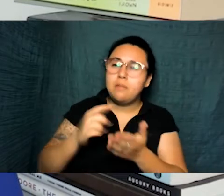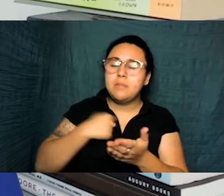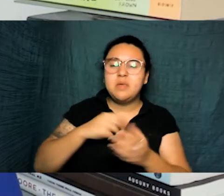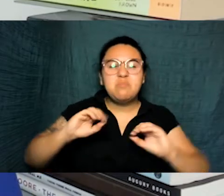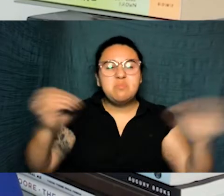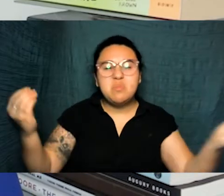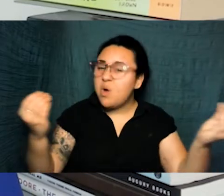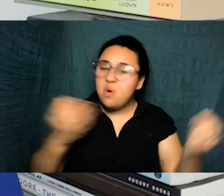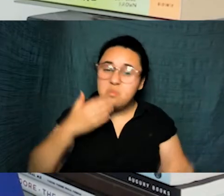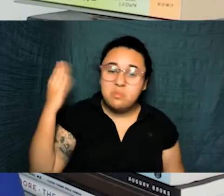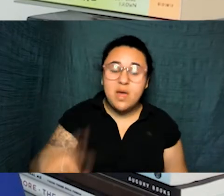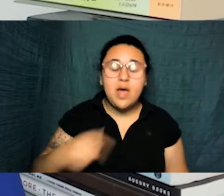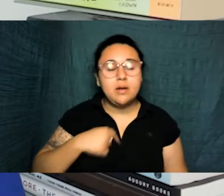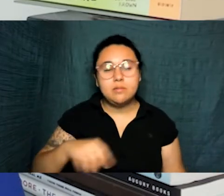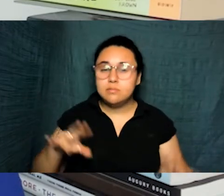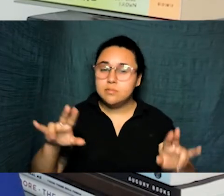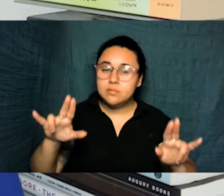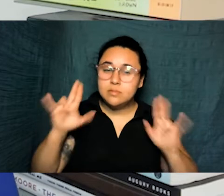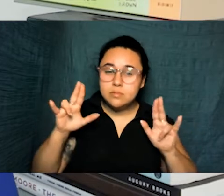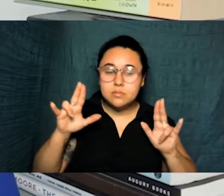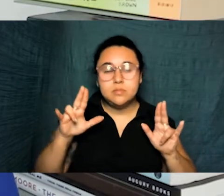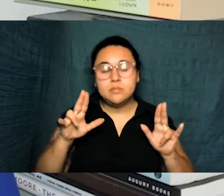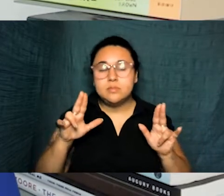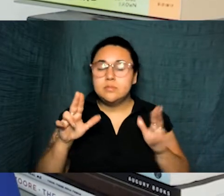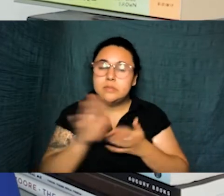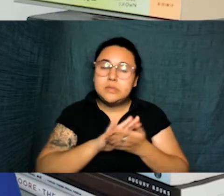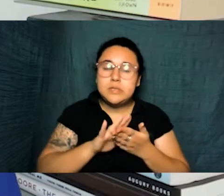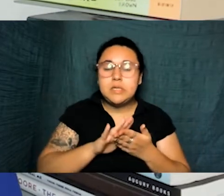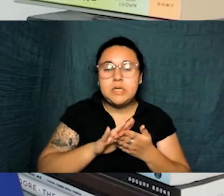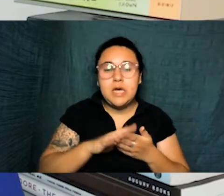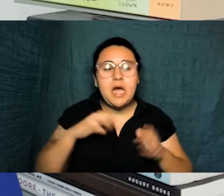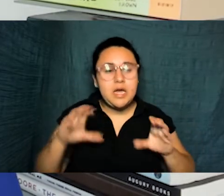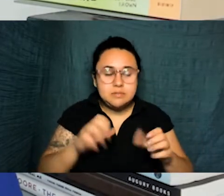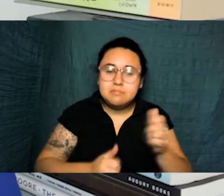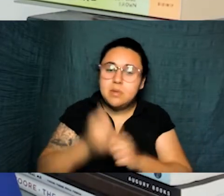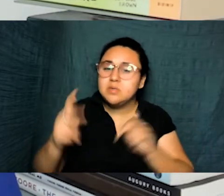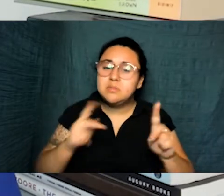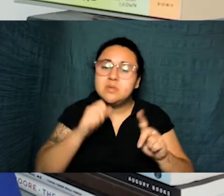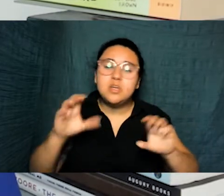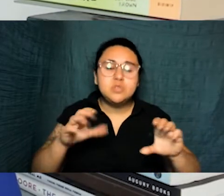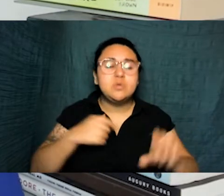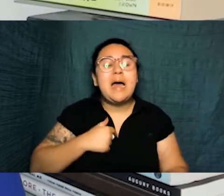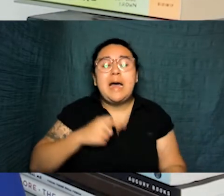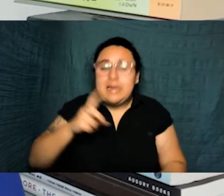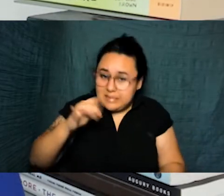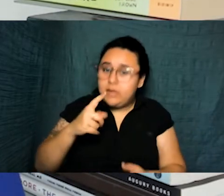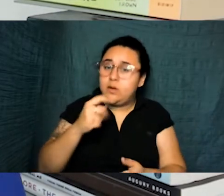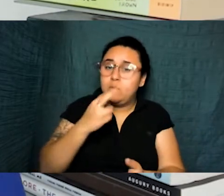infractions. I did what most inmates don't do or what a lot won't do. I rehabilitated